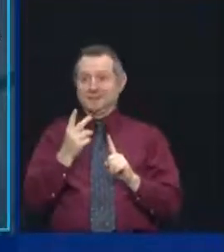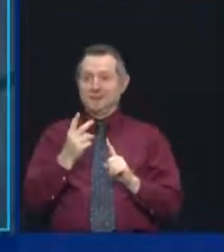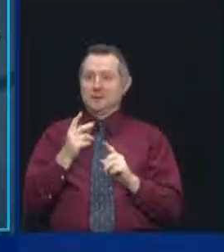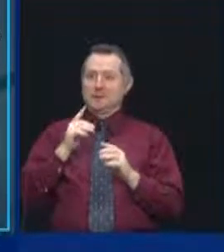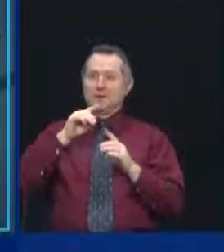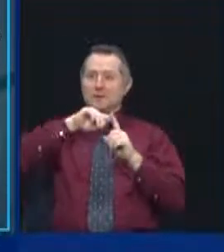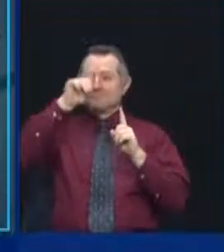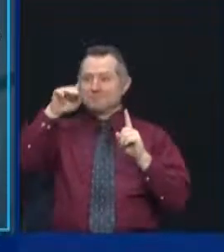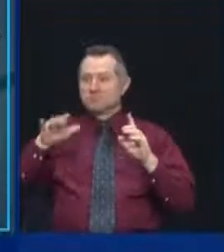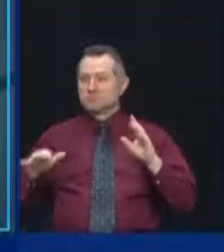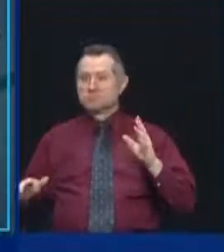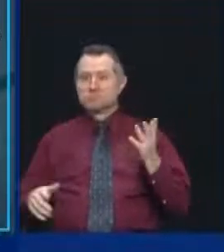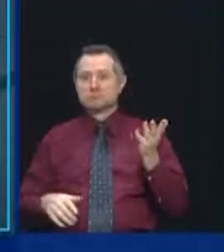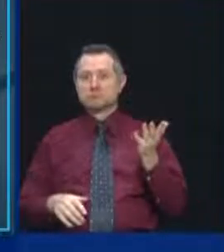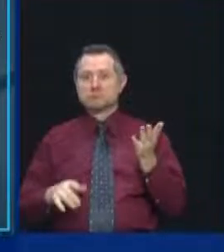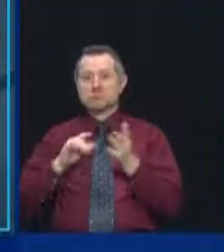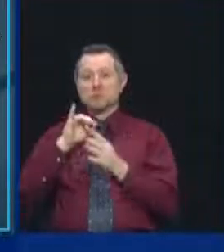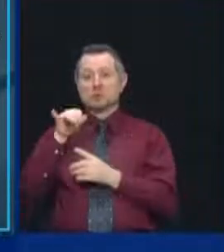January, we're at